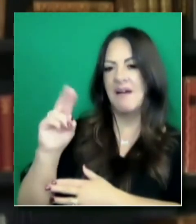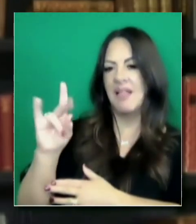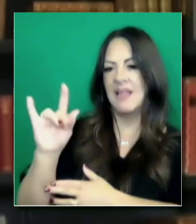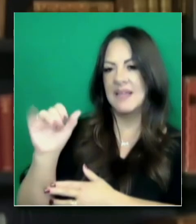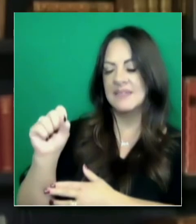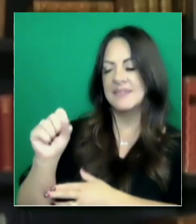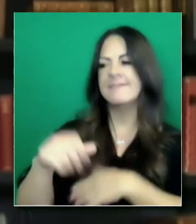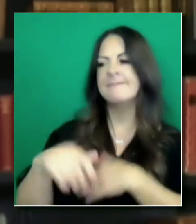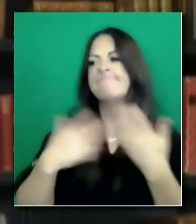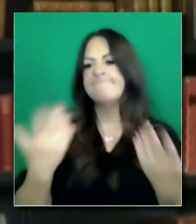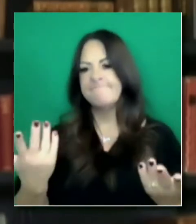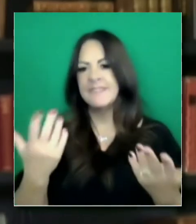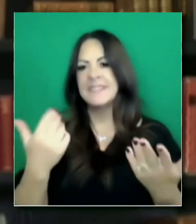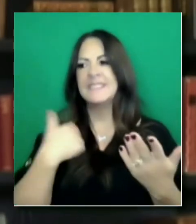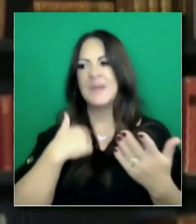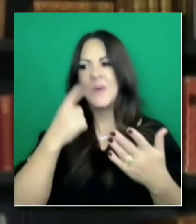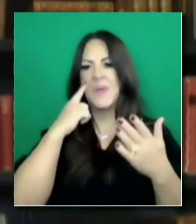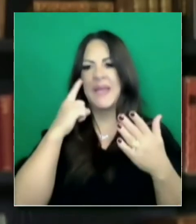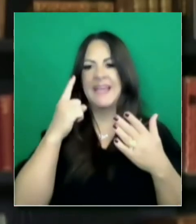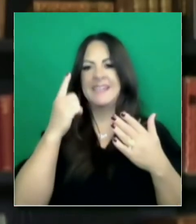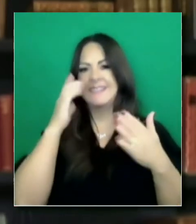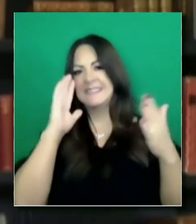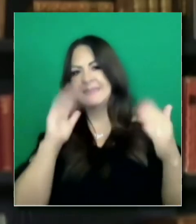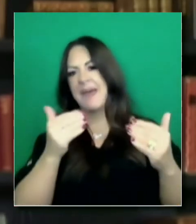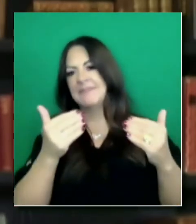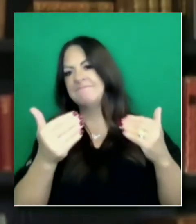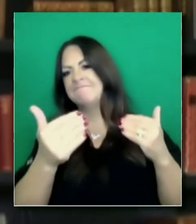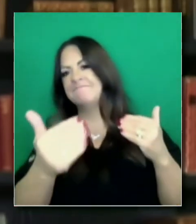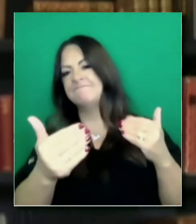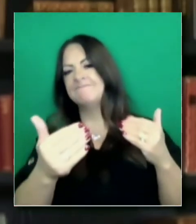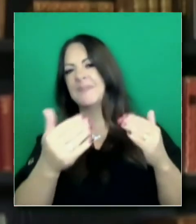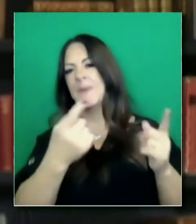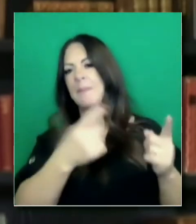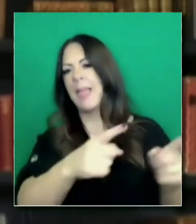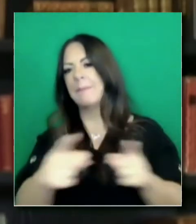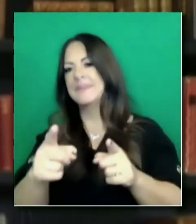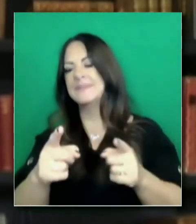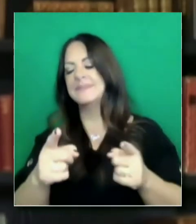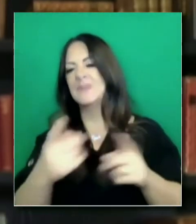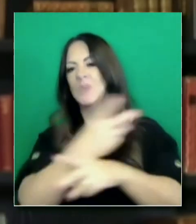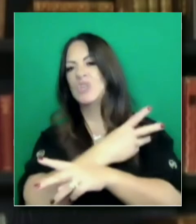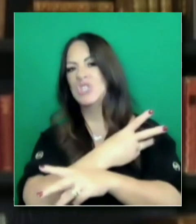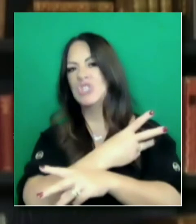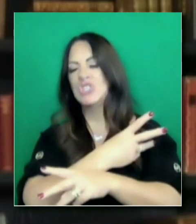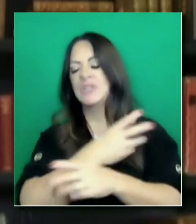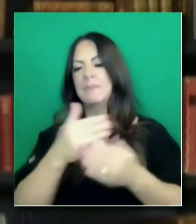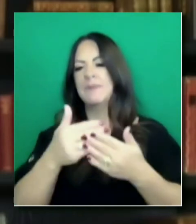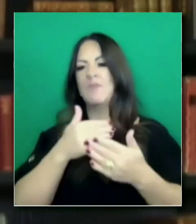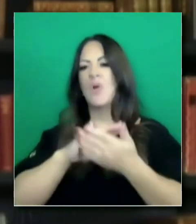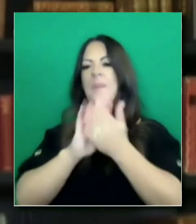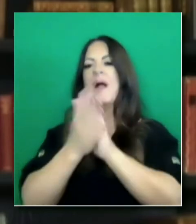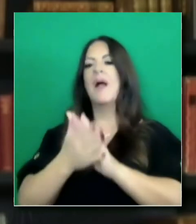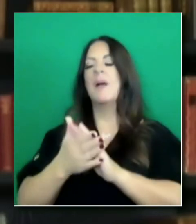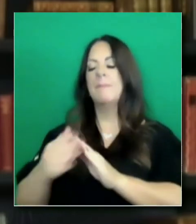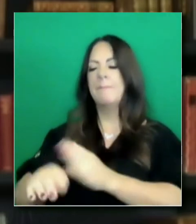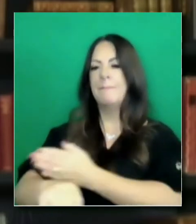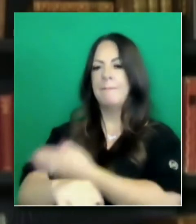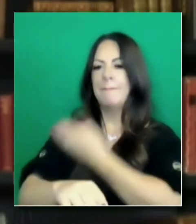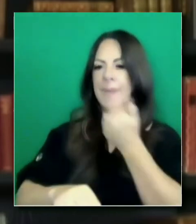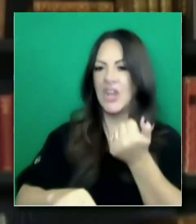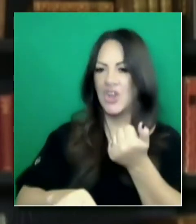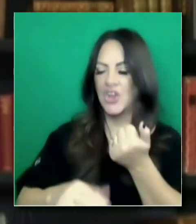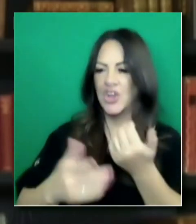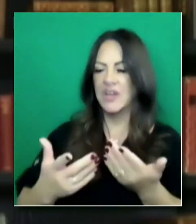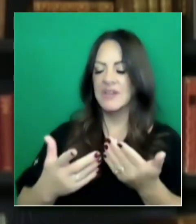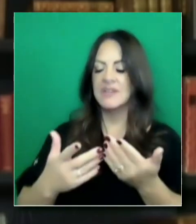are gearing for that. We're preparing for that. We're not wasting a minute, not wasting an hour, not wasting a day, not